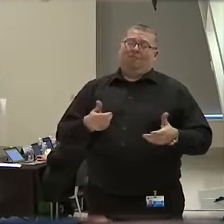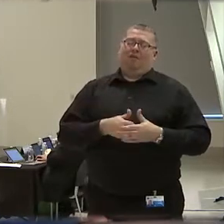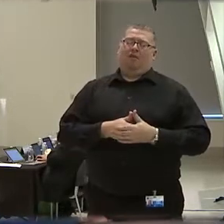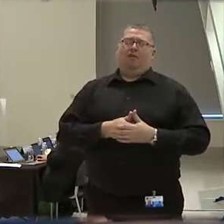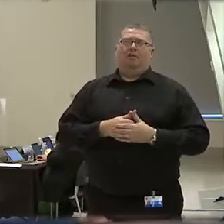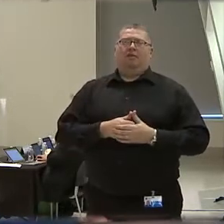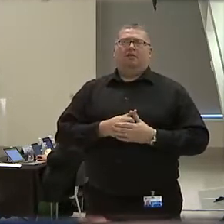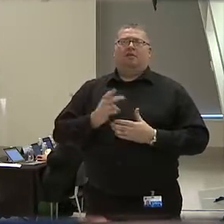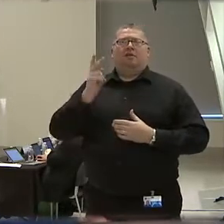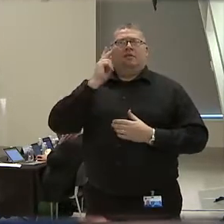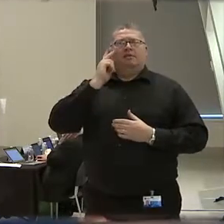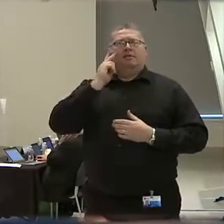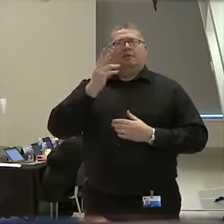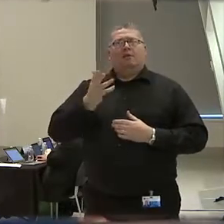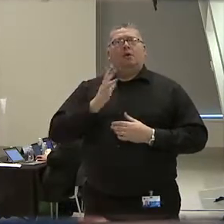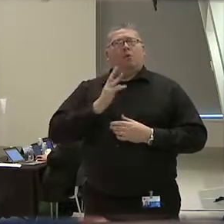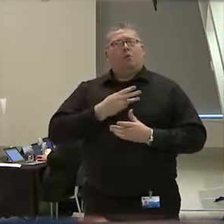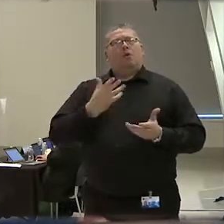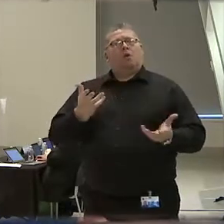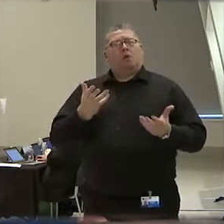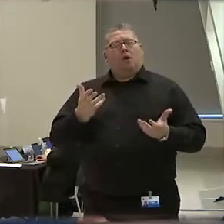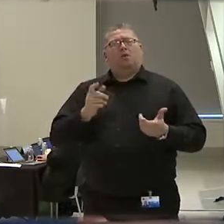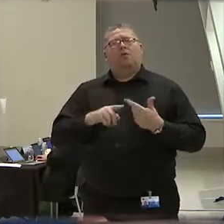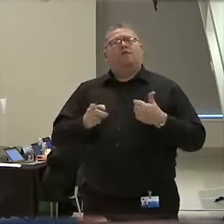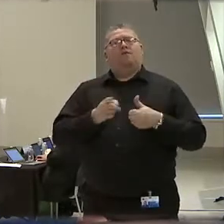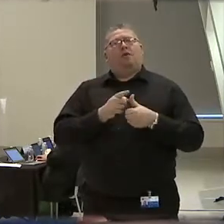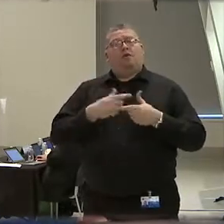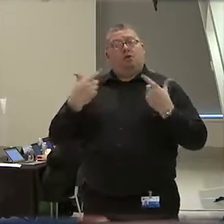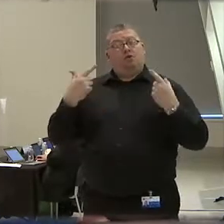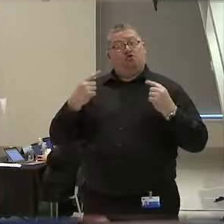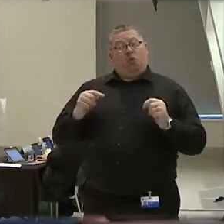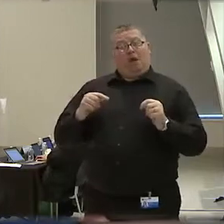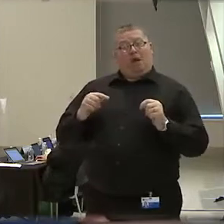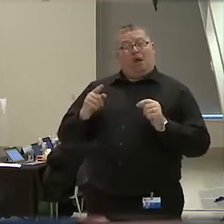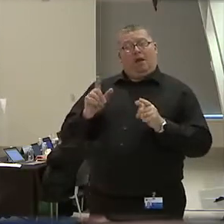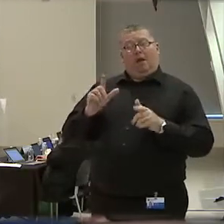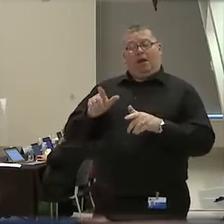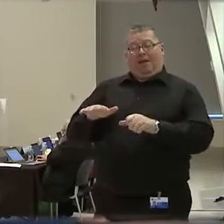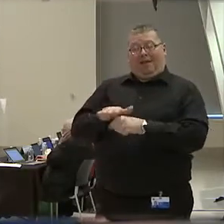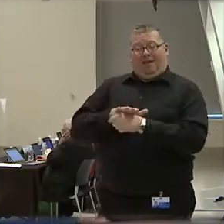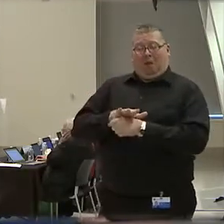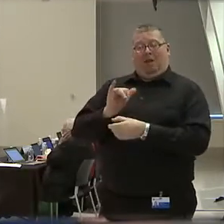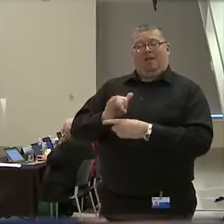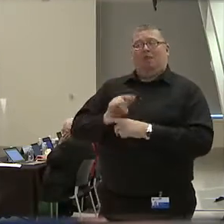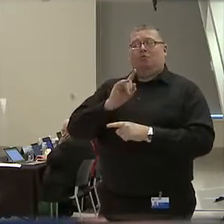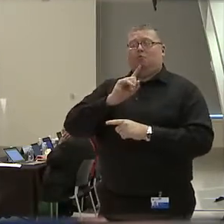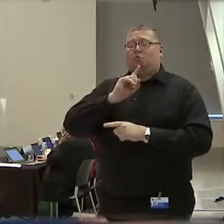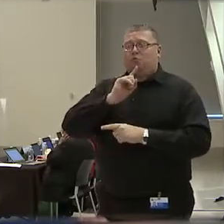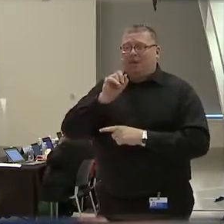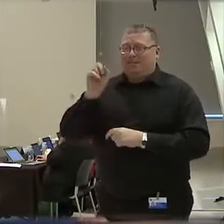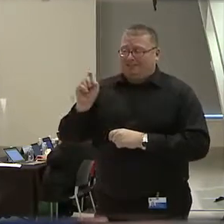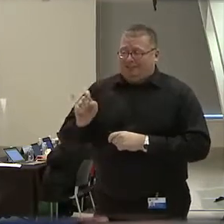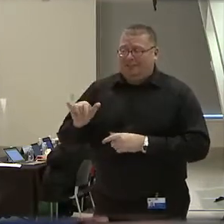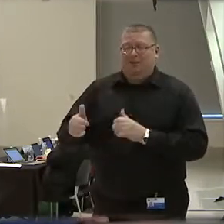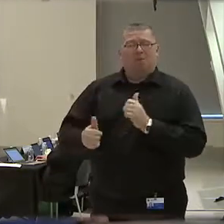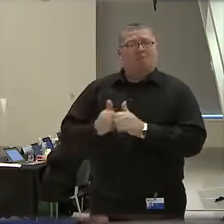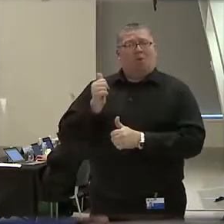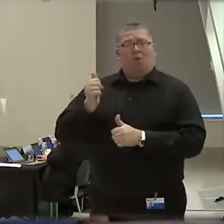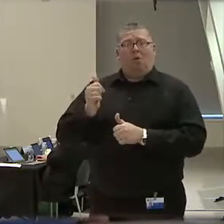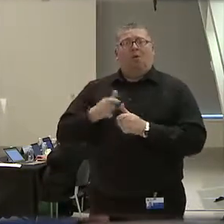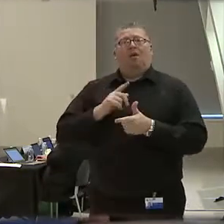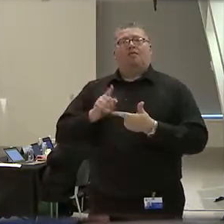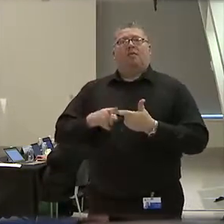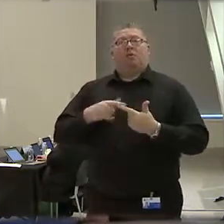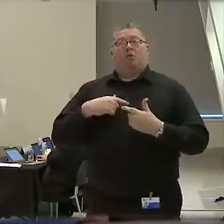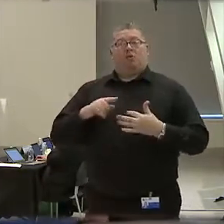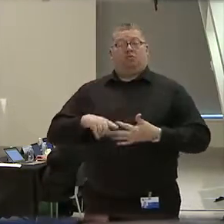that we wanted to, first of all, we want to try this in a place that needed it the most. We want and when we